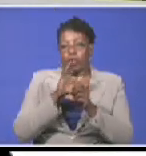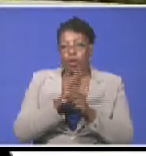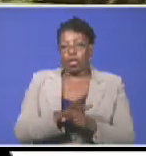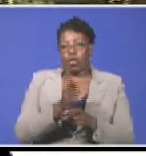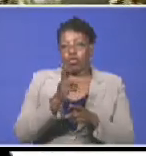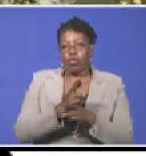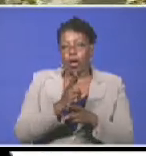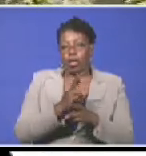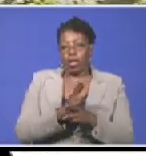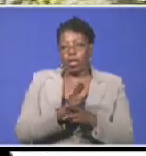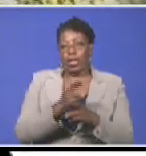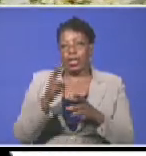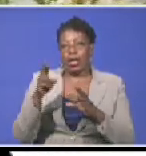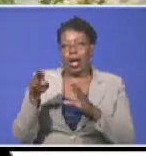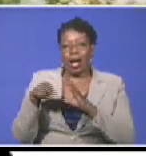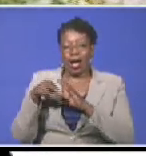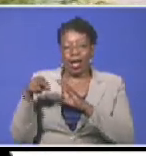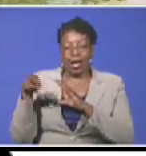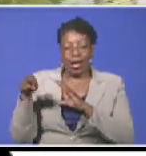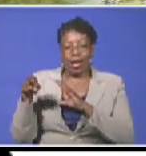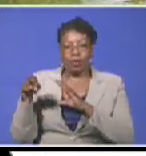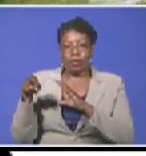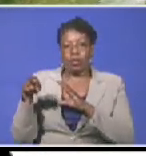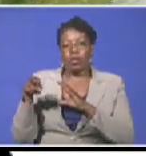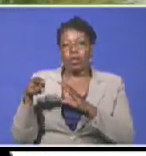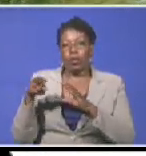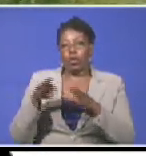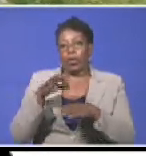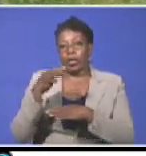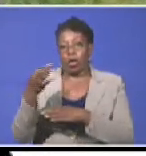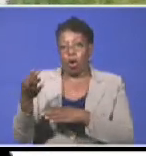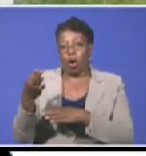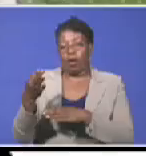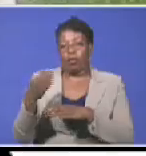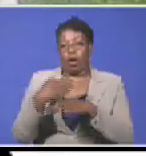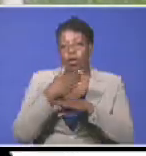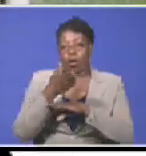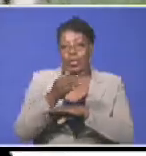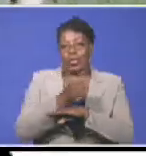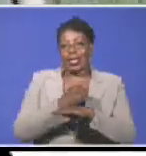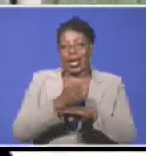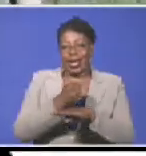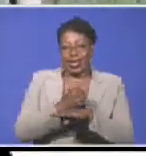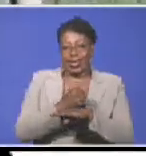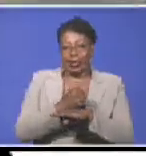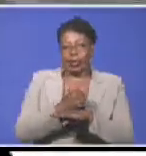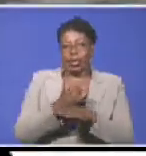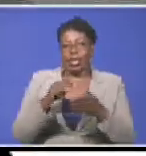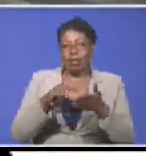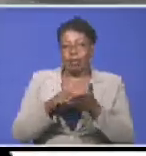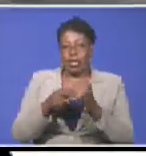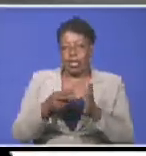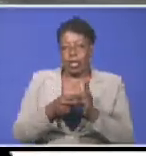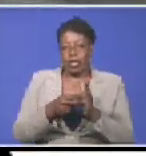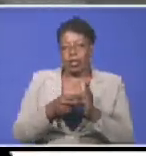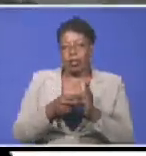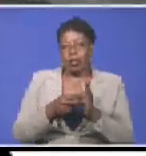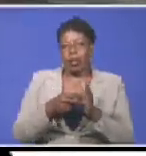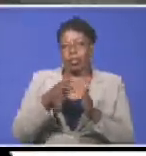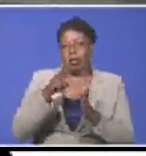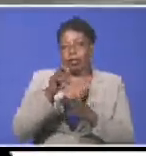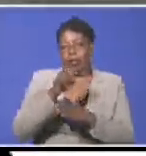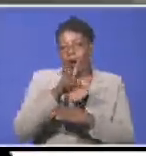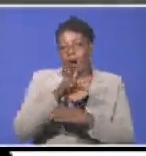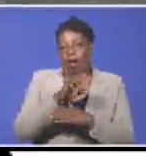Pressure-regulating valve alarms were going off across New Providence. This indicated that pressure-regulating valves were being shut